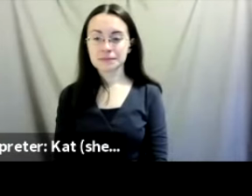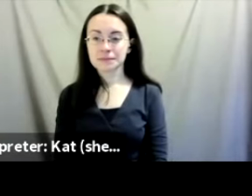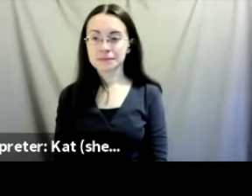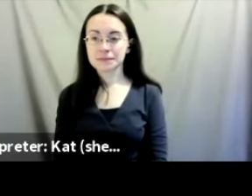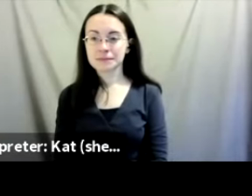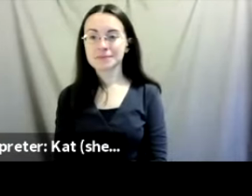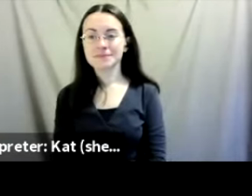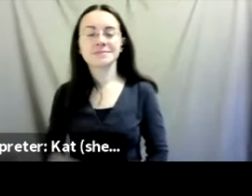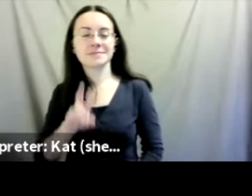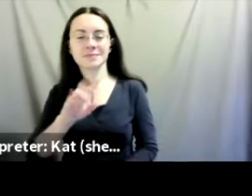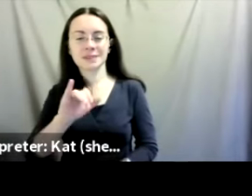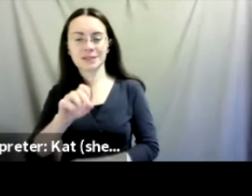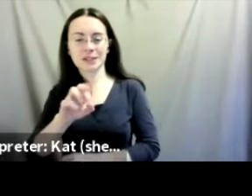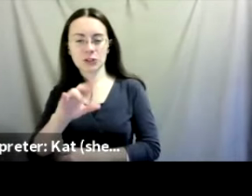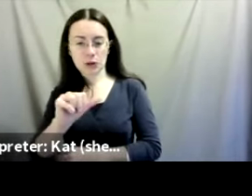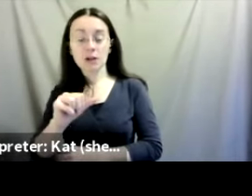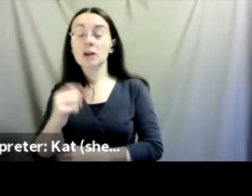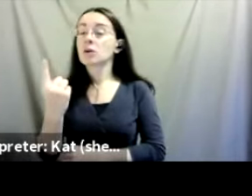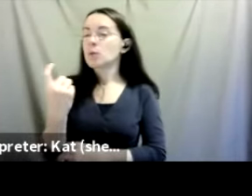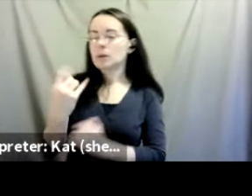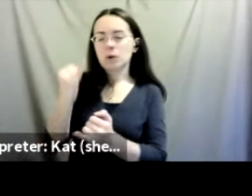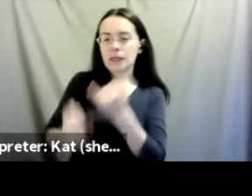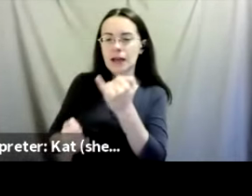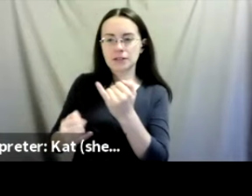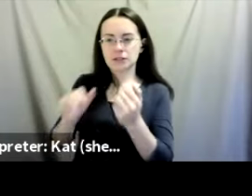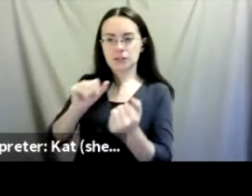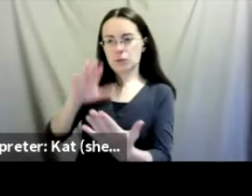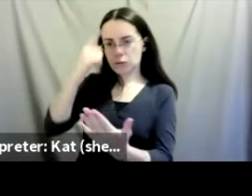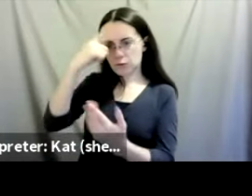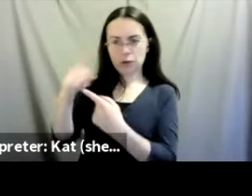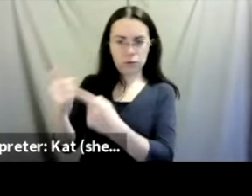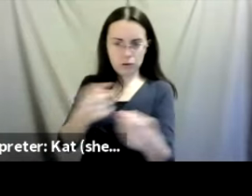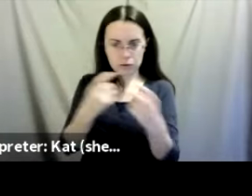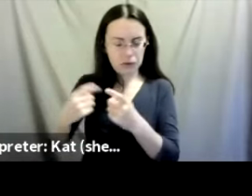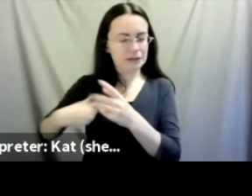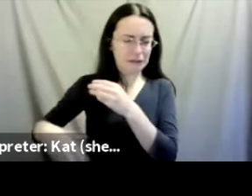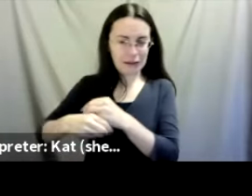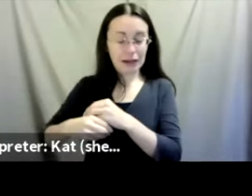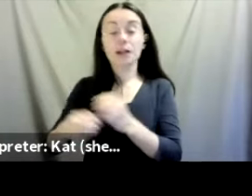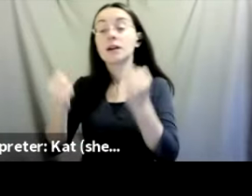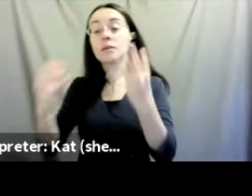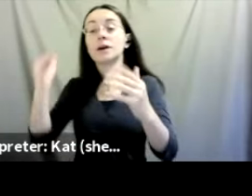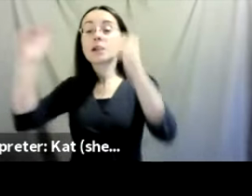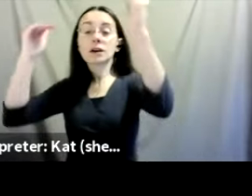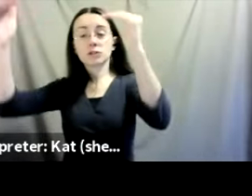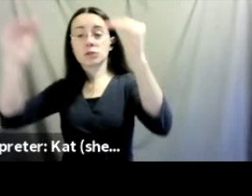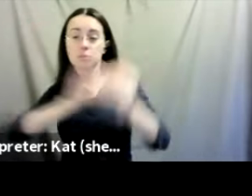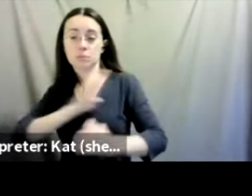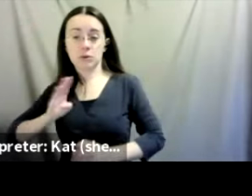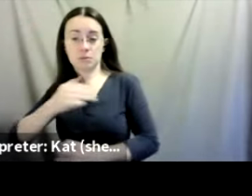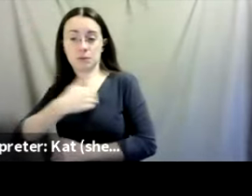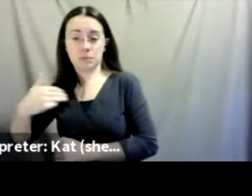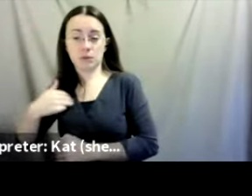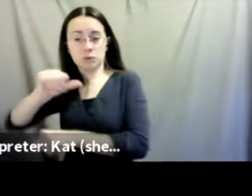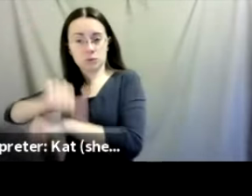One last way that we recruited also, just to add on, was many of our adult board members work for organizations where they have